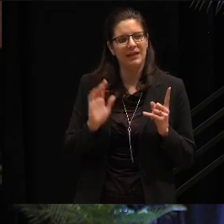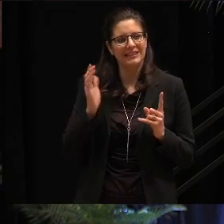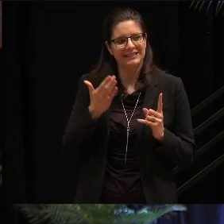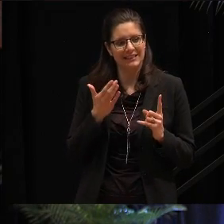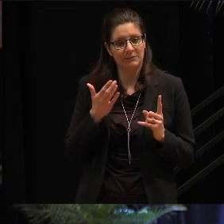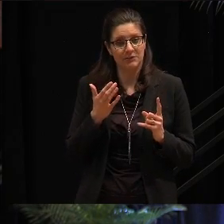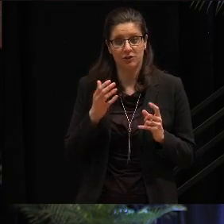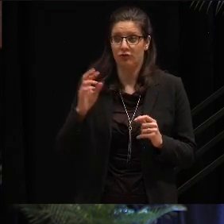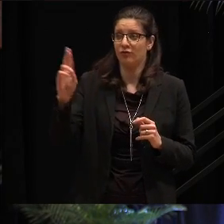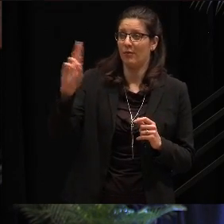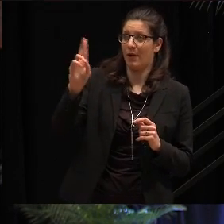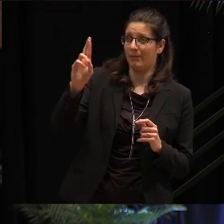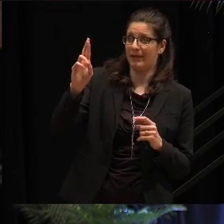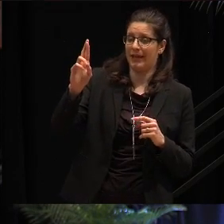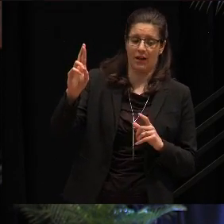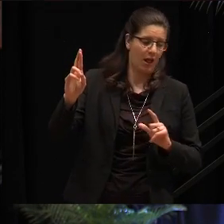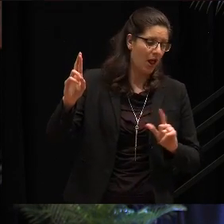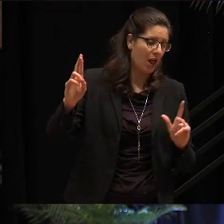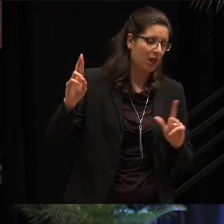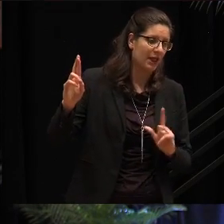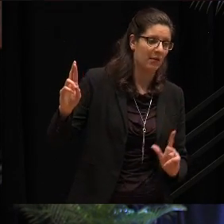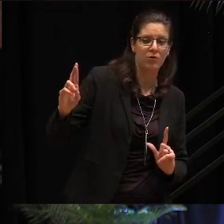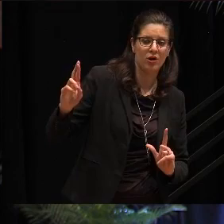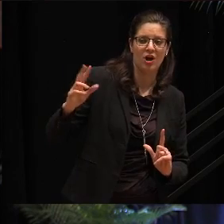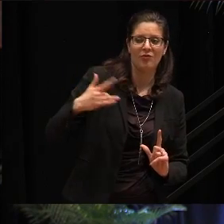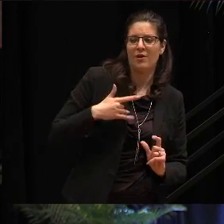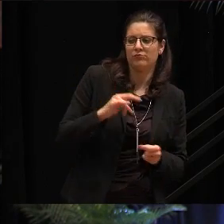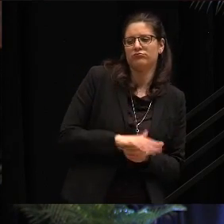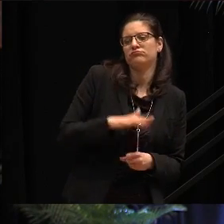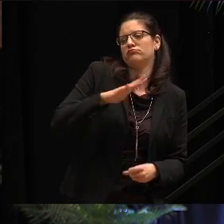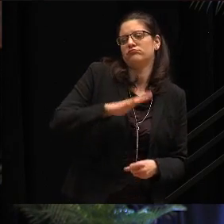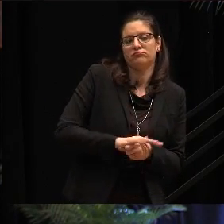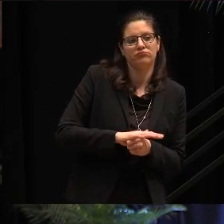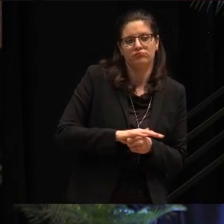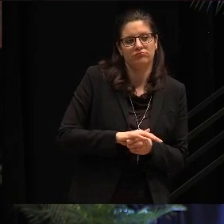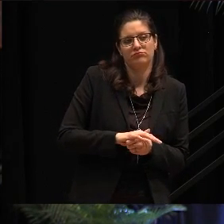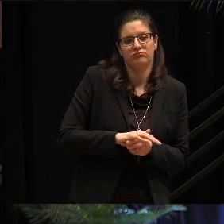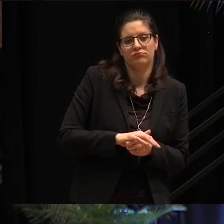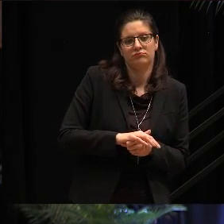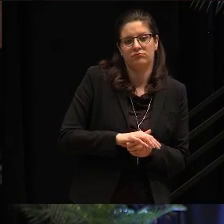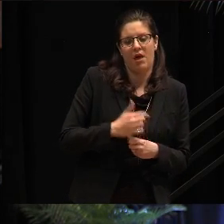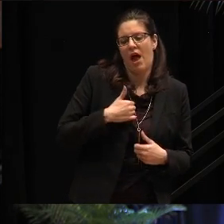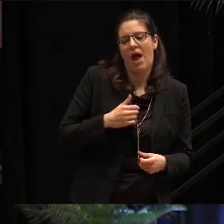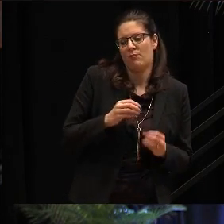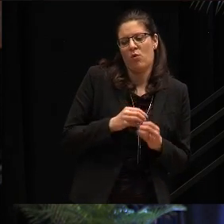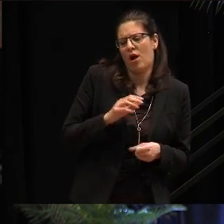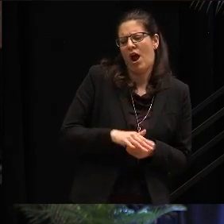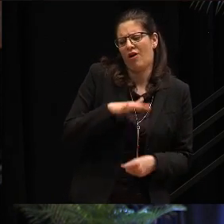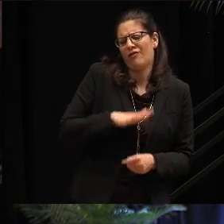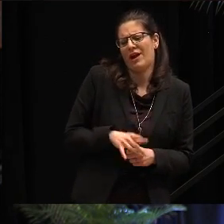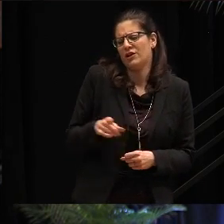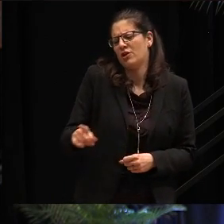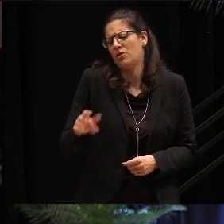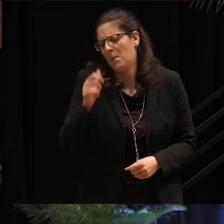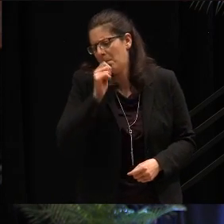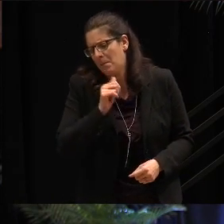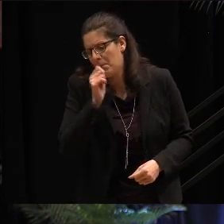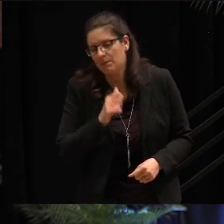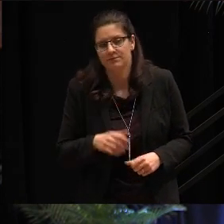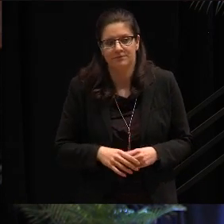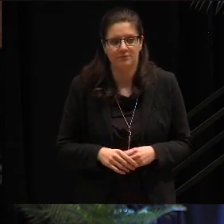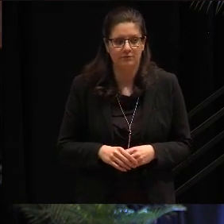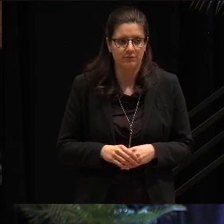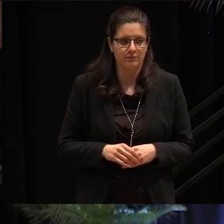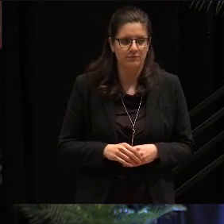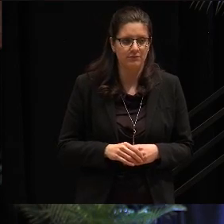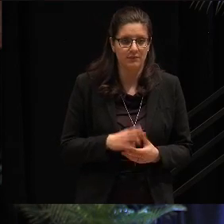there's a Republican in the White House, the liberals get away with, you know, playing the I'm more outraged than you game. For example,